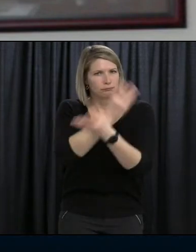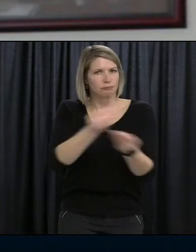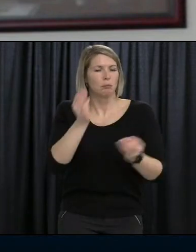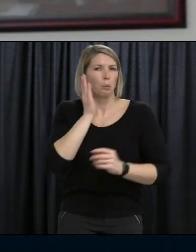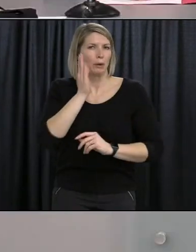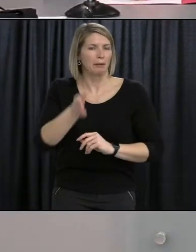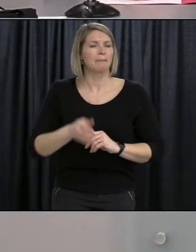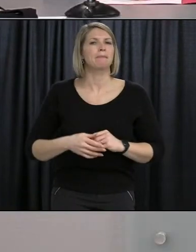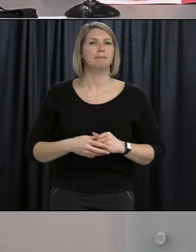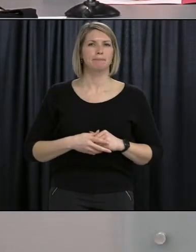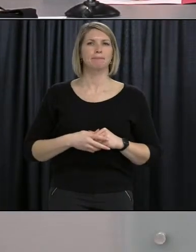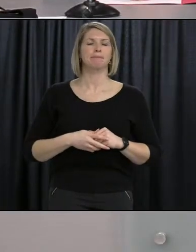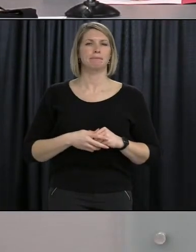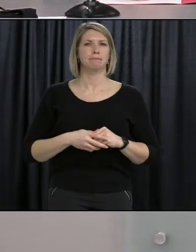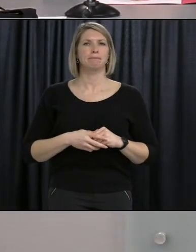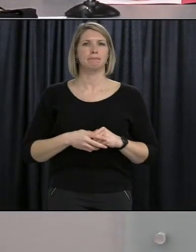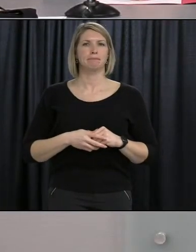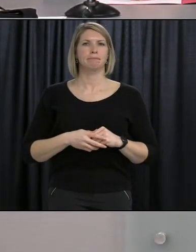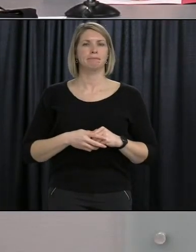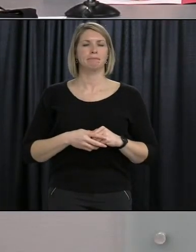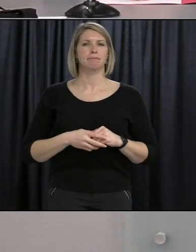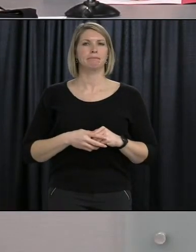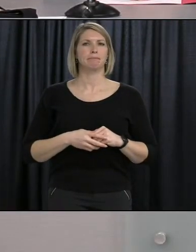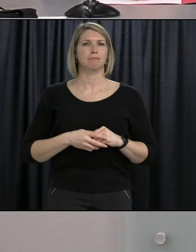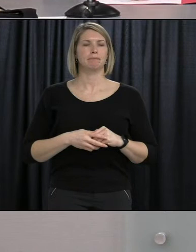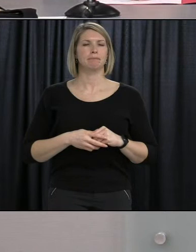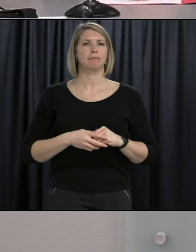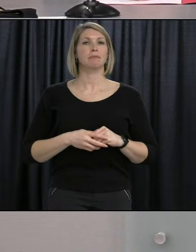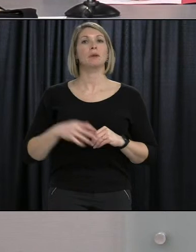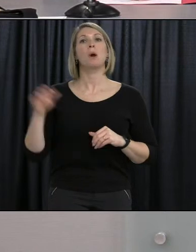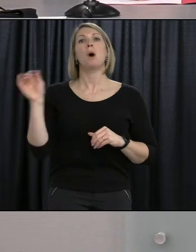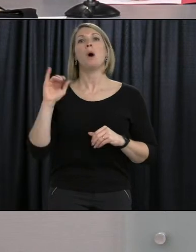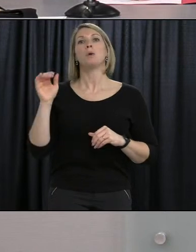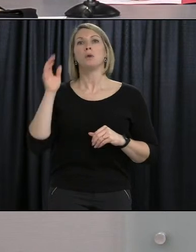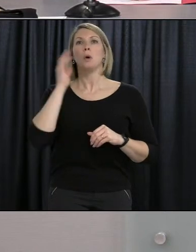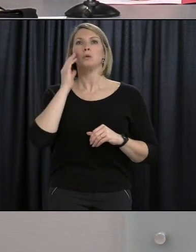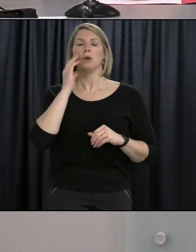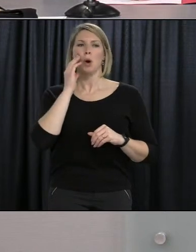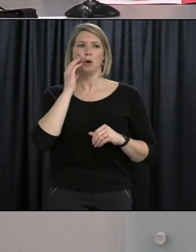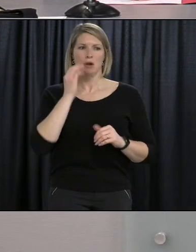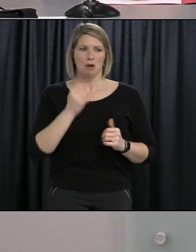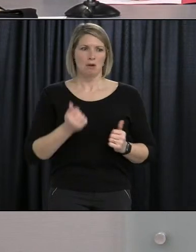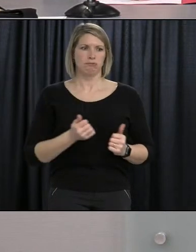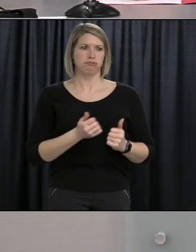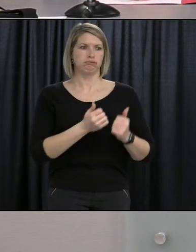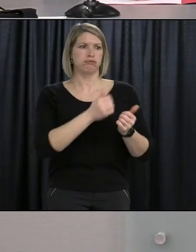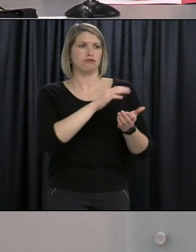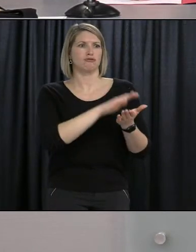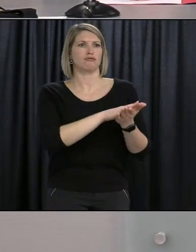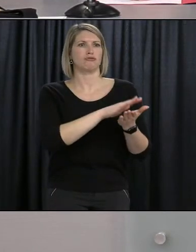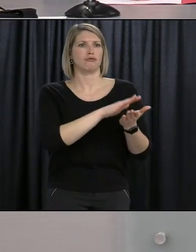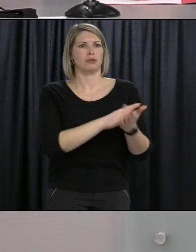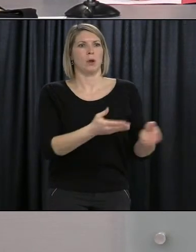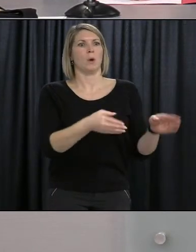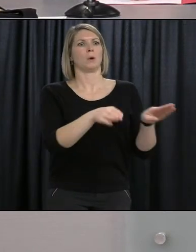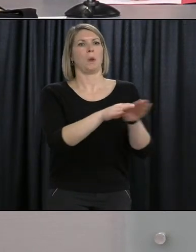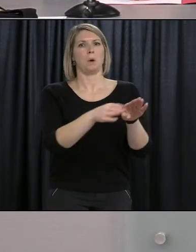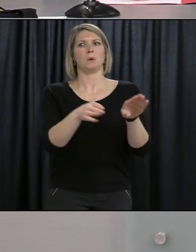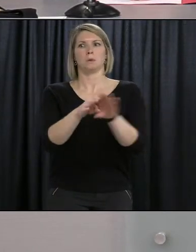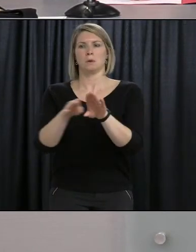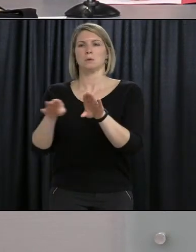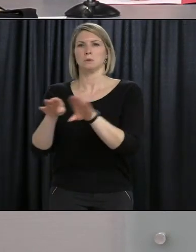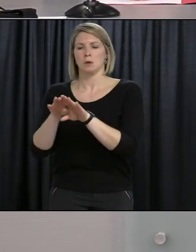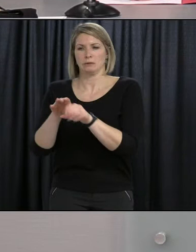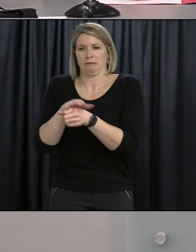Thank you. And we know that there is quite a few schools impacted by this in the St. John's Metro region. How many